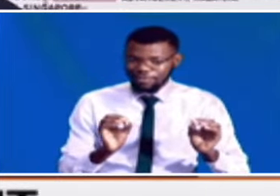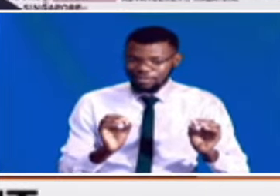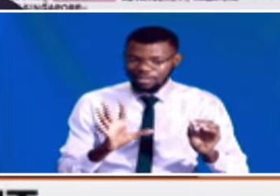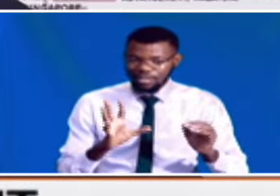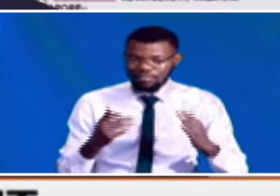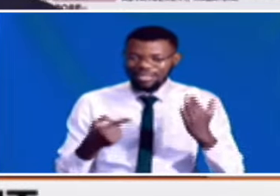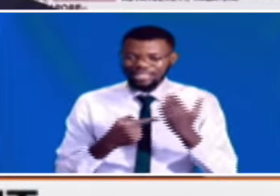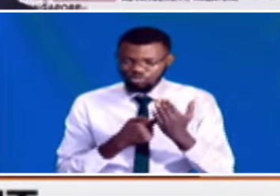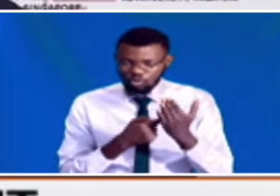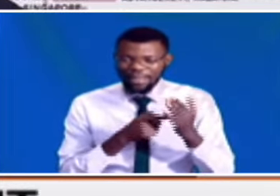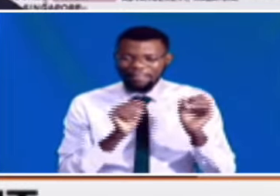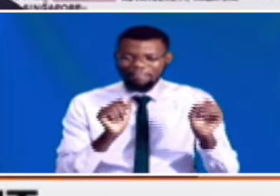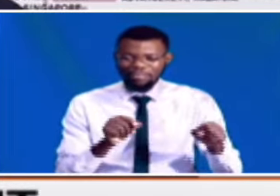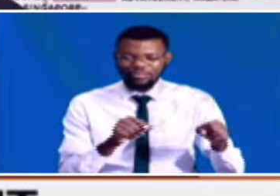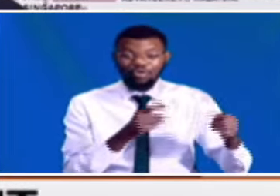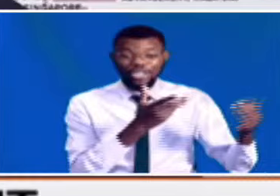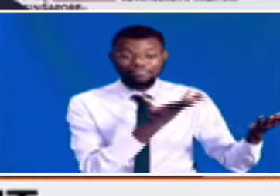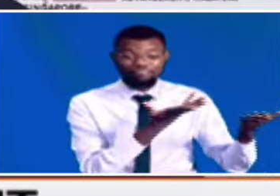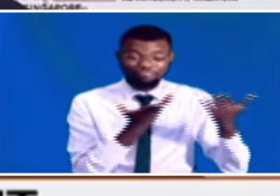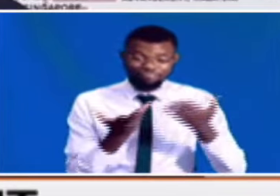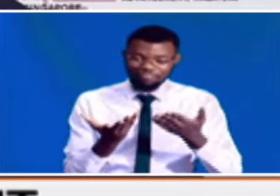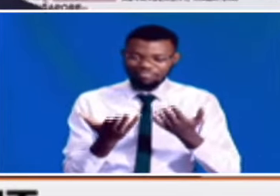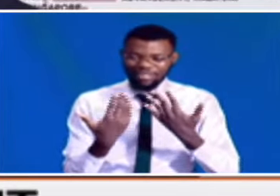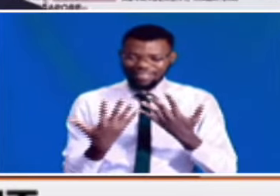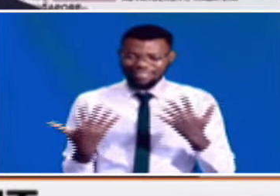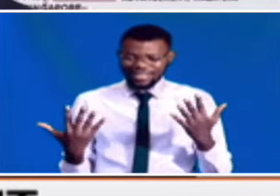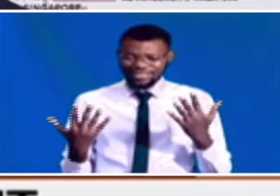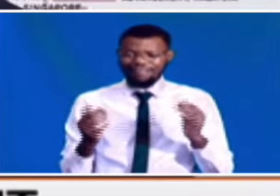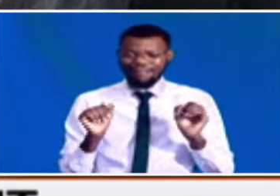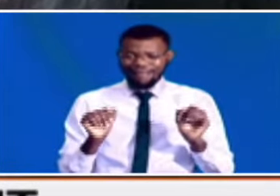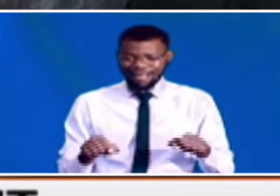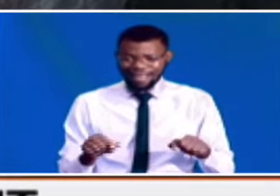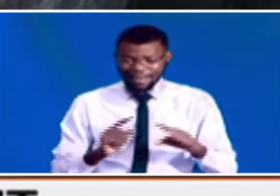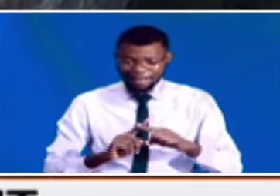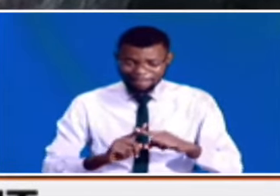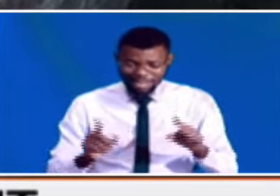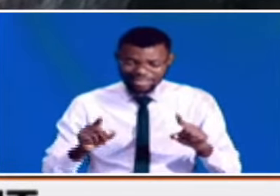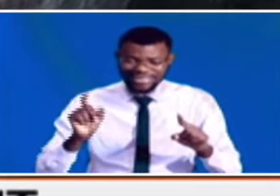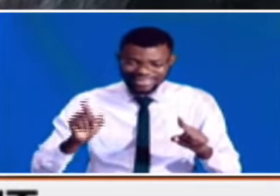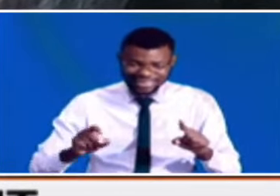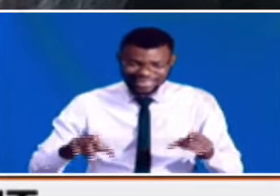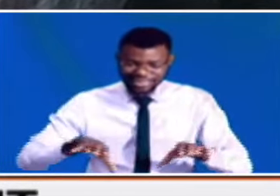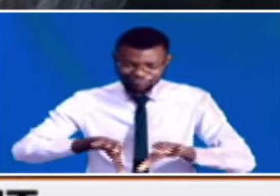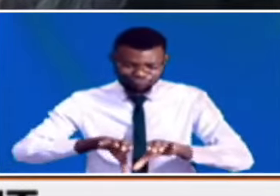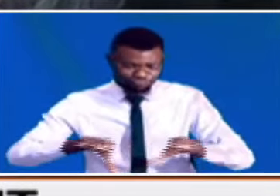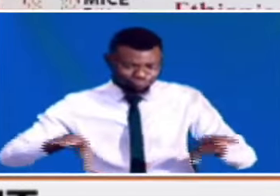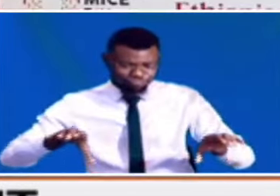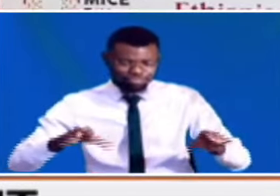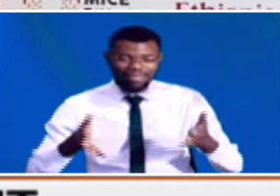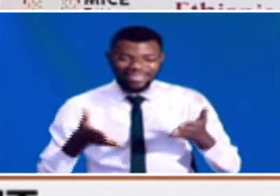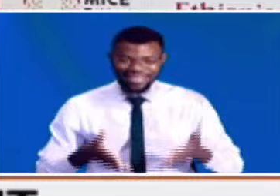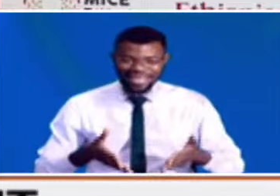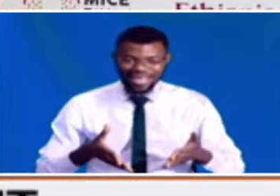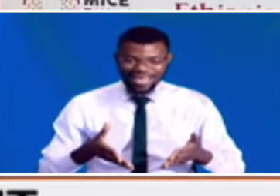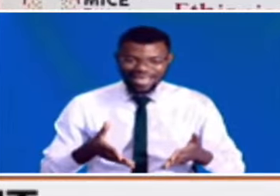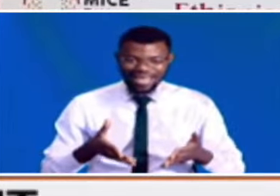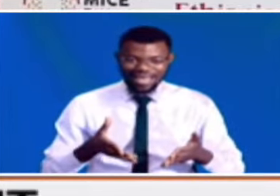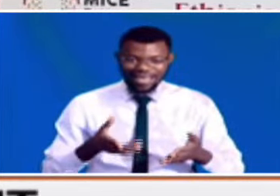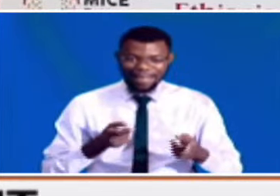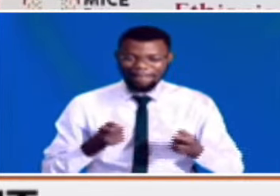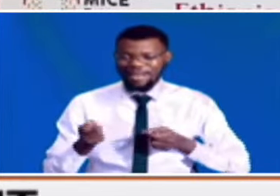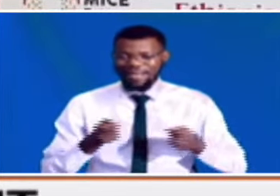technology, we can import the accessories, but we need to produce the furniture here. You'll find that we use furniture from out of the